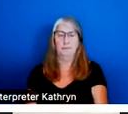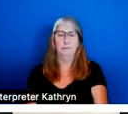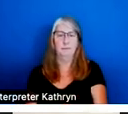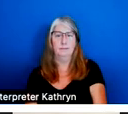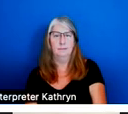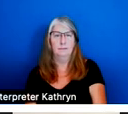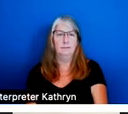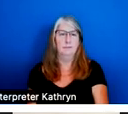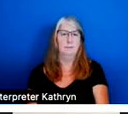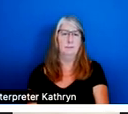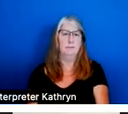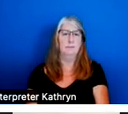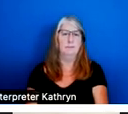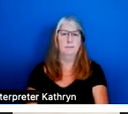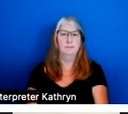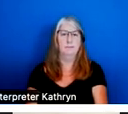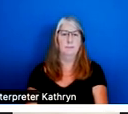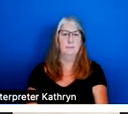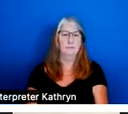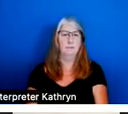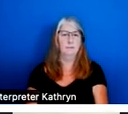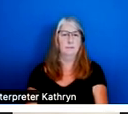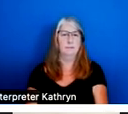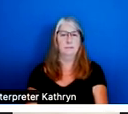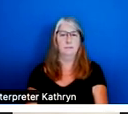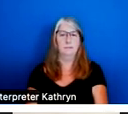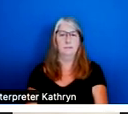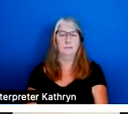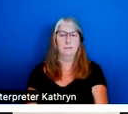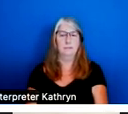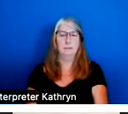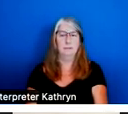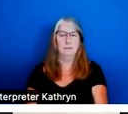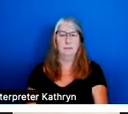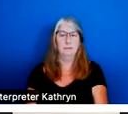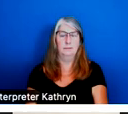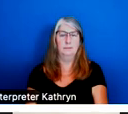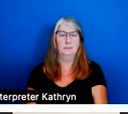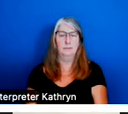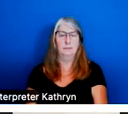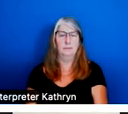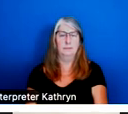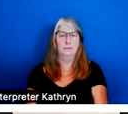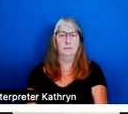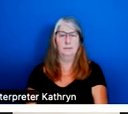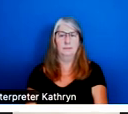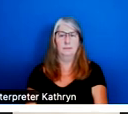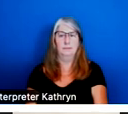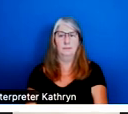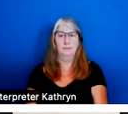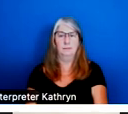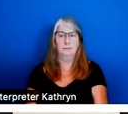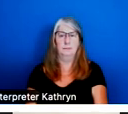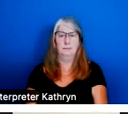facilitar la comunicación bilingüe. Mi nombre es Mojde, mi cointérprete es Lars y representamos a la Cooperativa de Justicia del